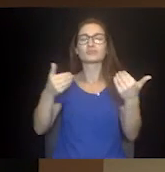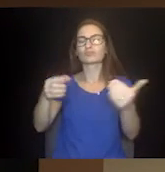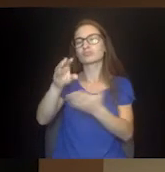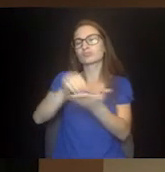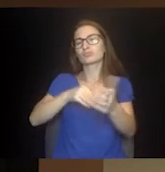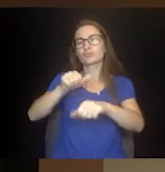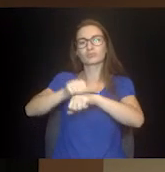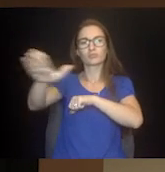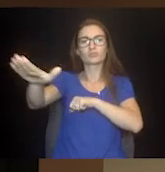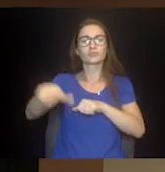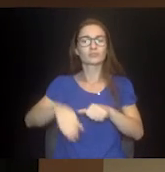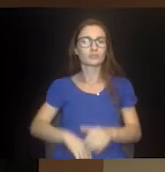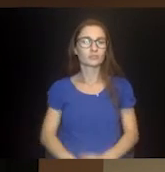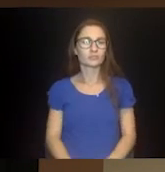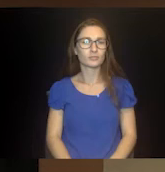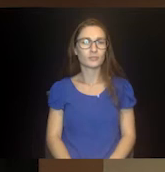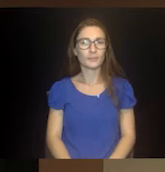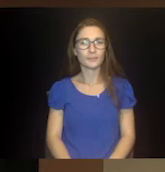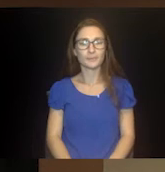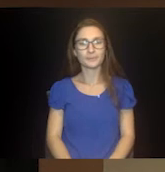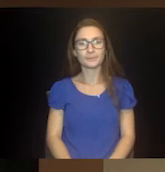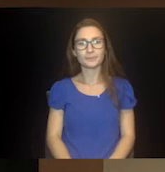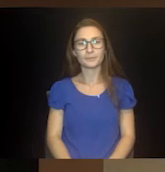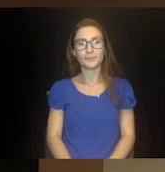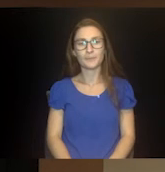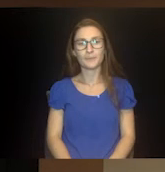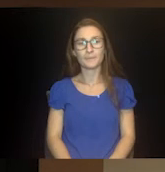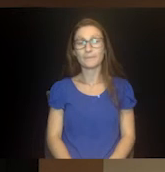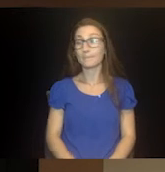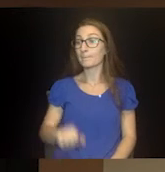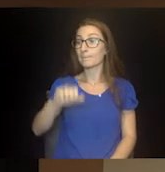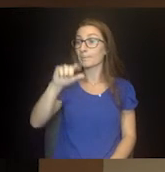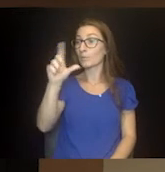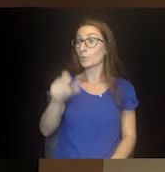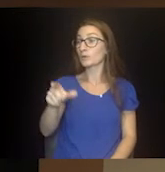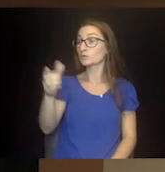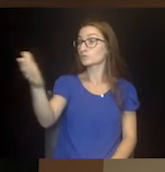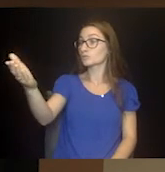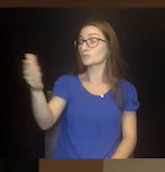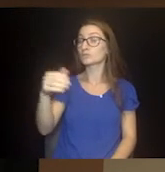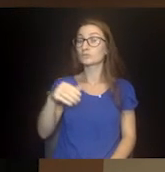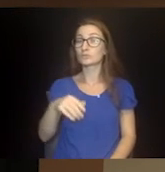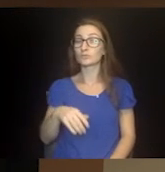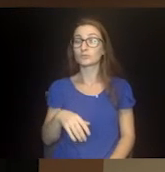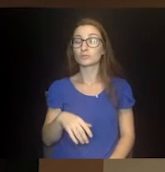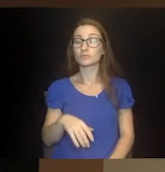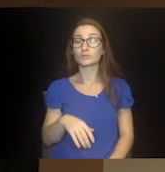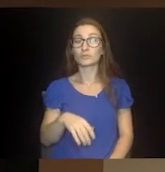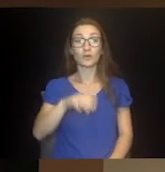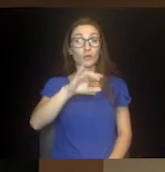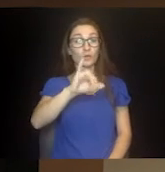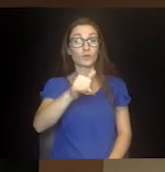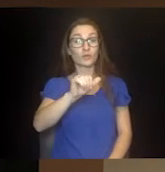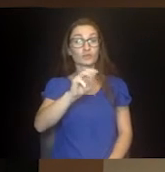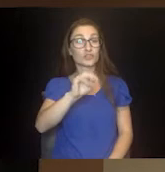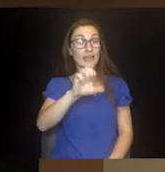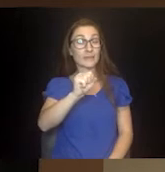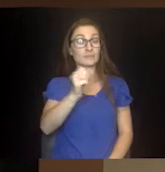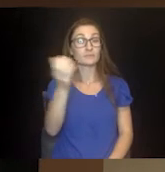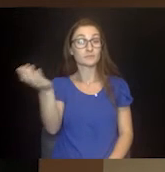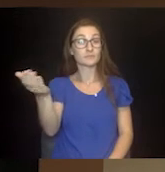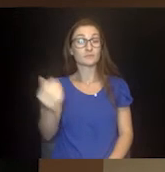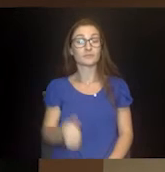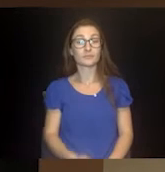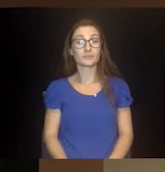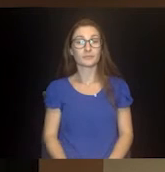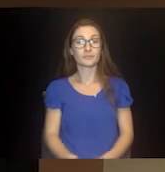be in touch with you. You want to add something, Serena? Oh, yes. Sorry, this light's kind of a